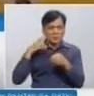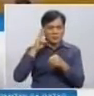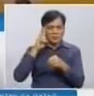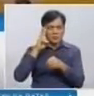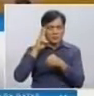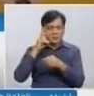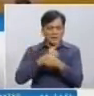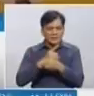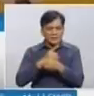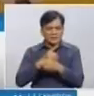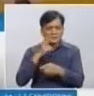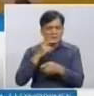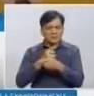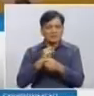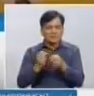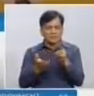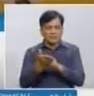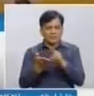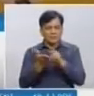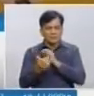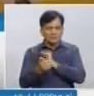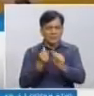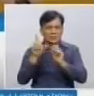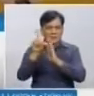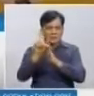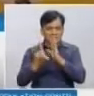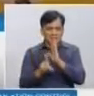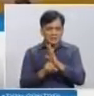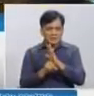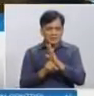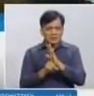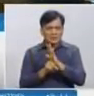to sign it and ratify the law.